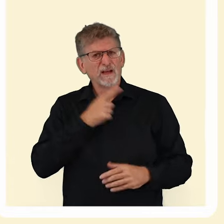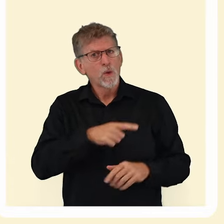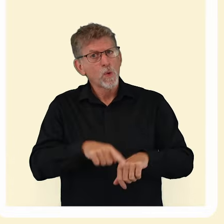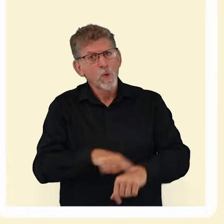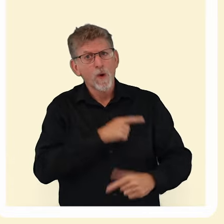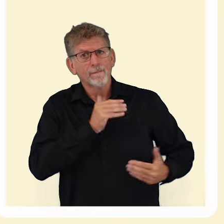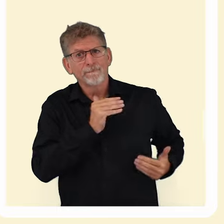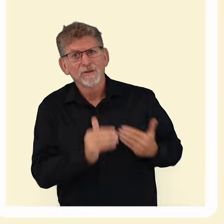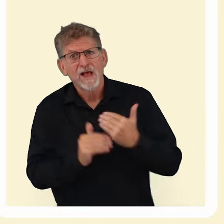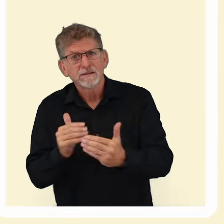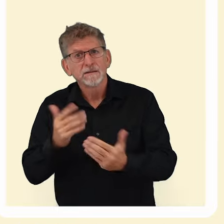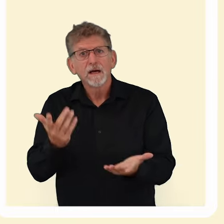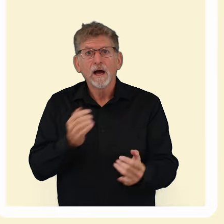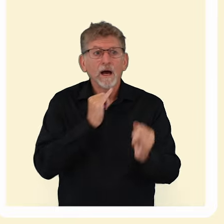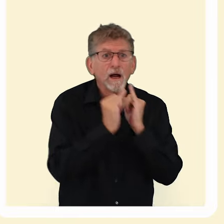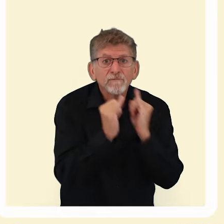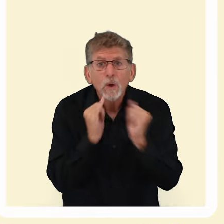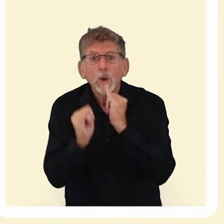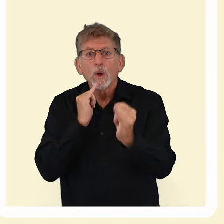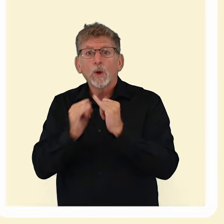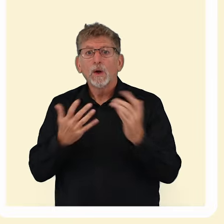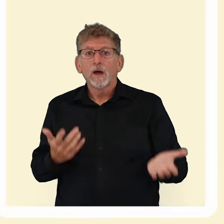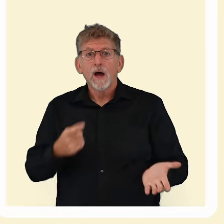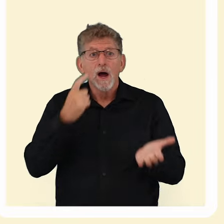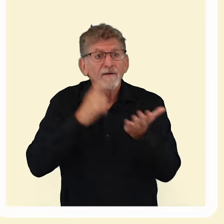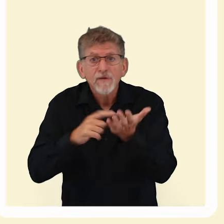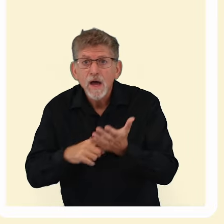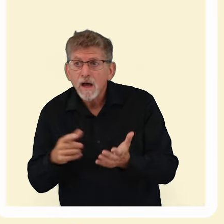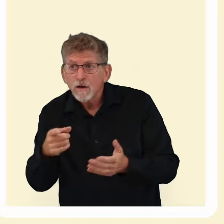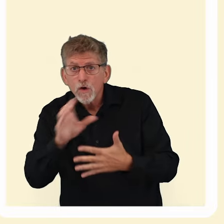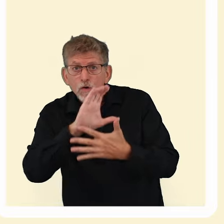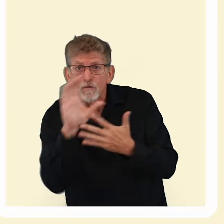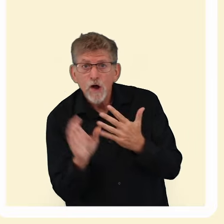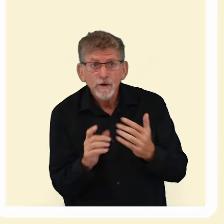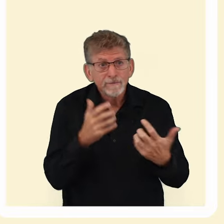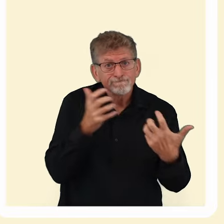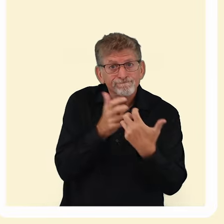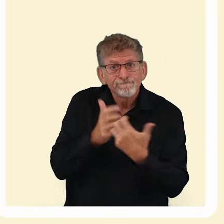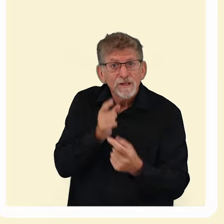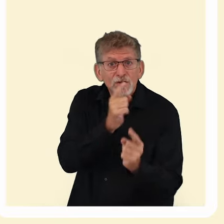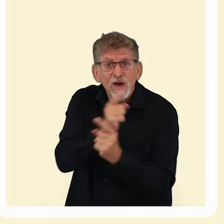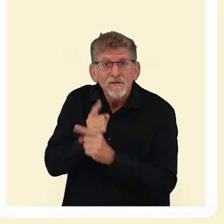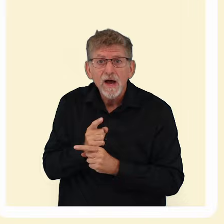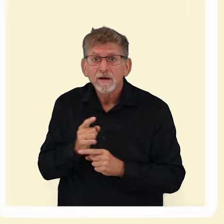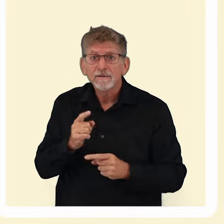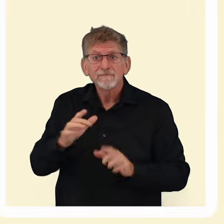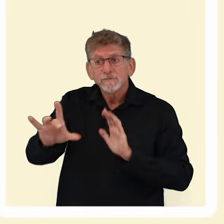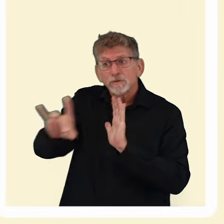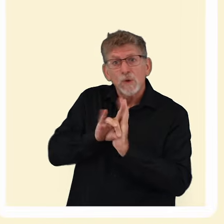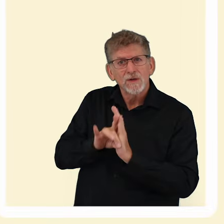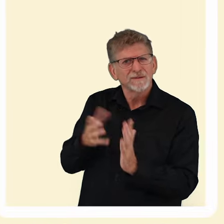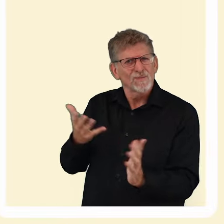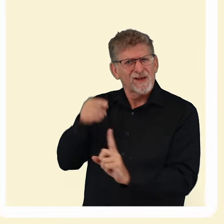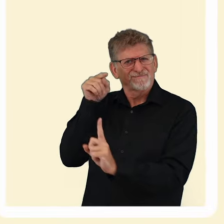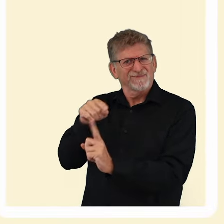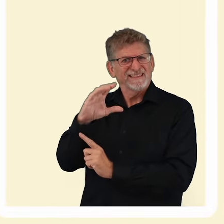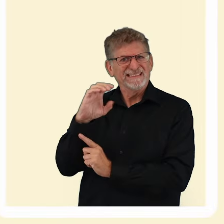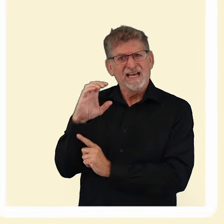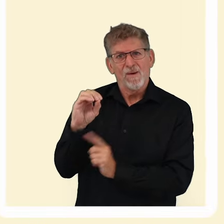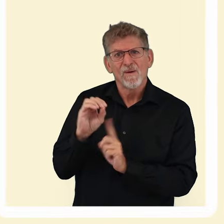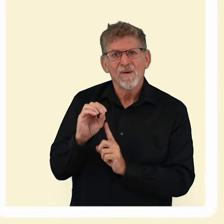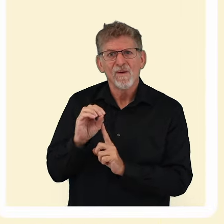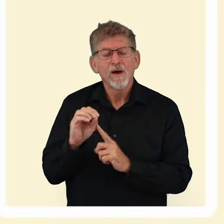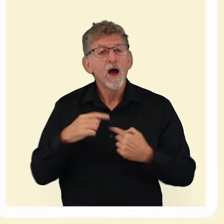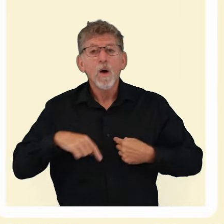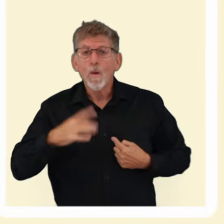the interviews, the identification of the right criteria, was the choice of a CEO. And we were